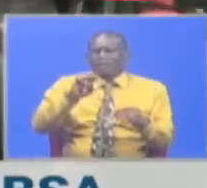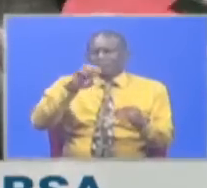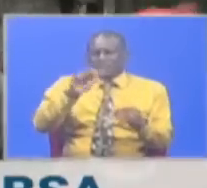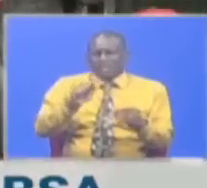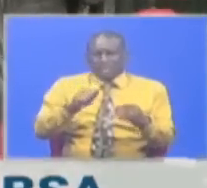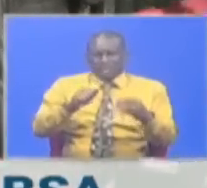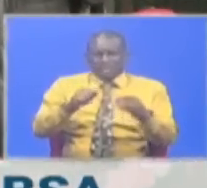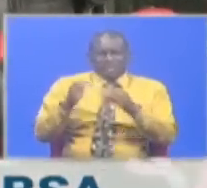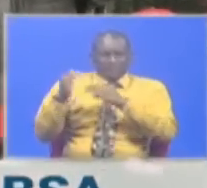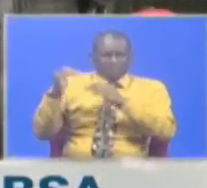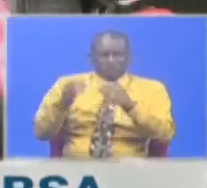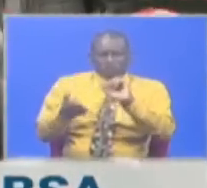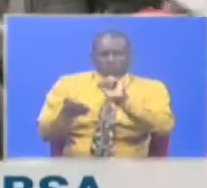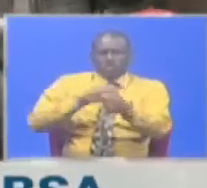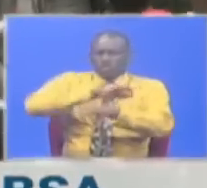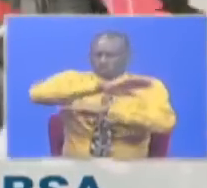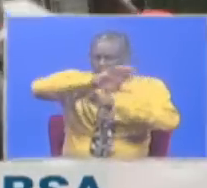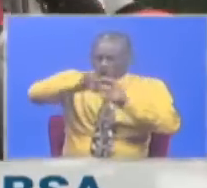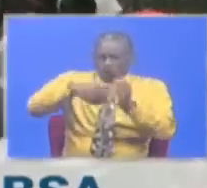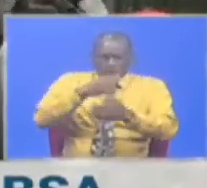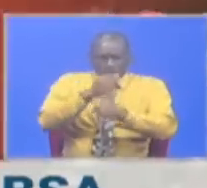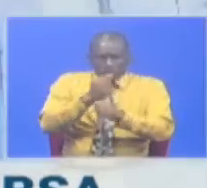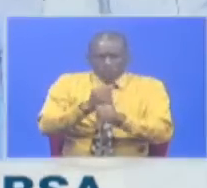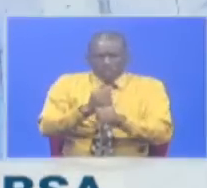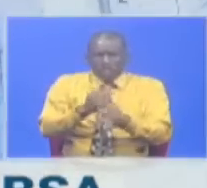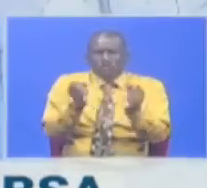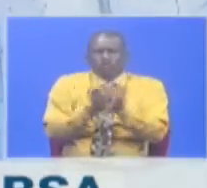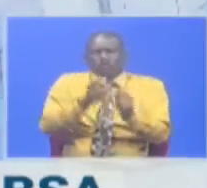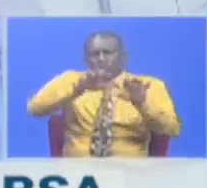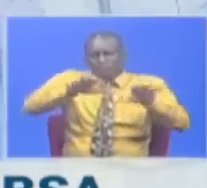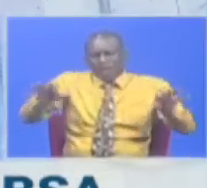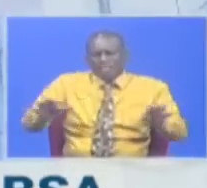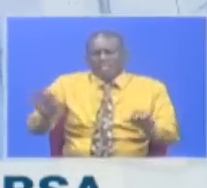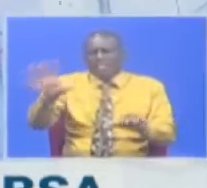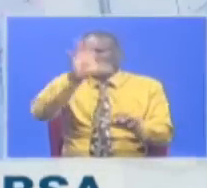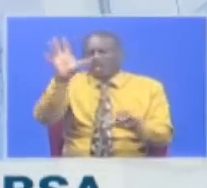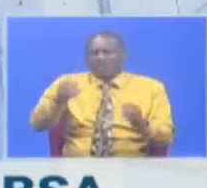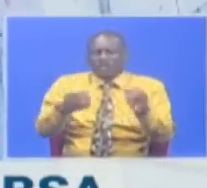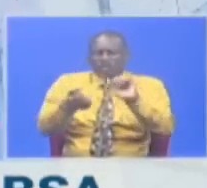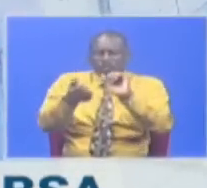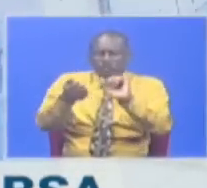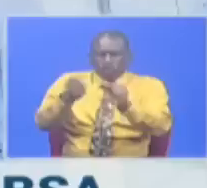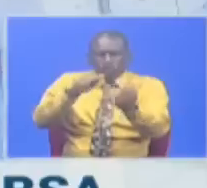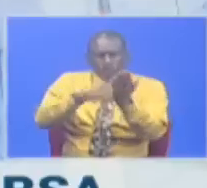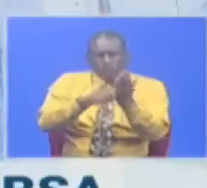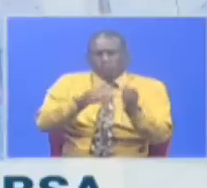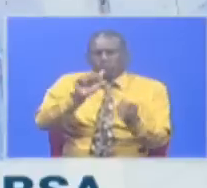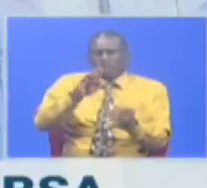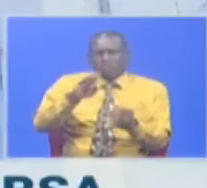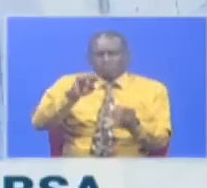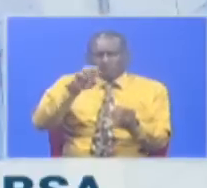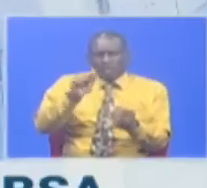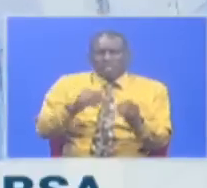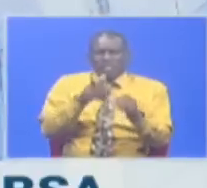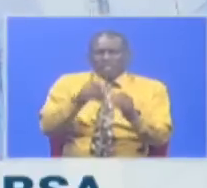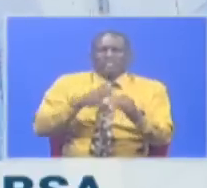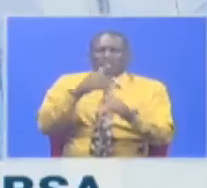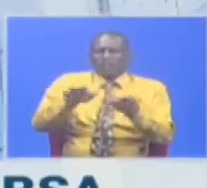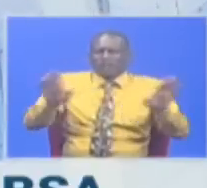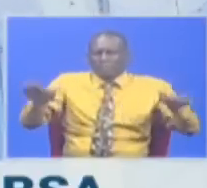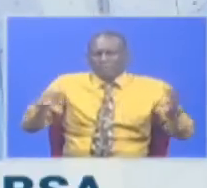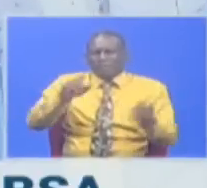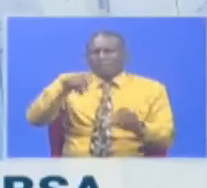its operations in 12 markets across Africa to Absa. It followed a decision by Barclays PLC to reduce its